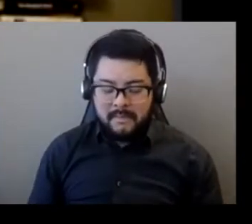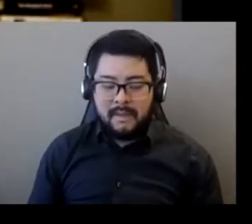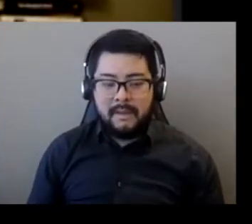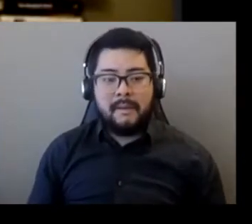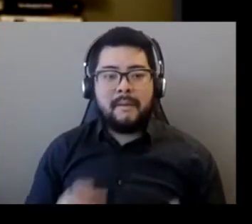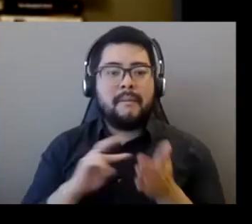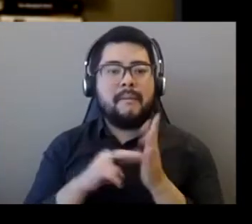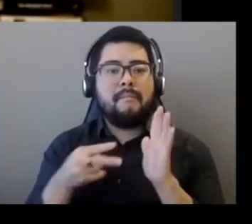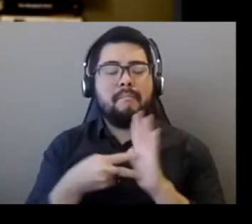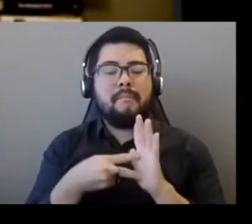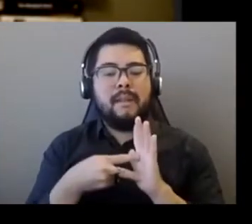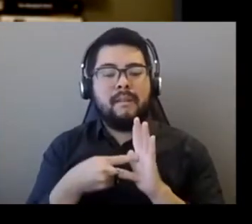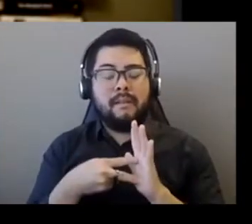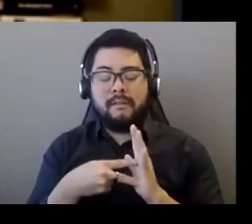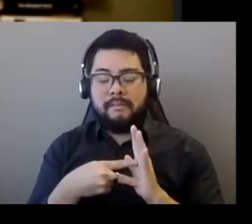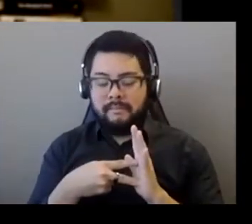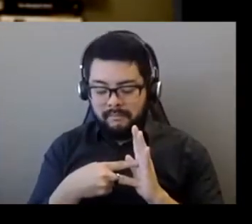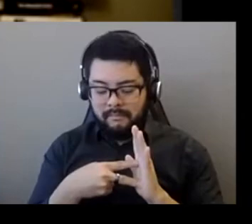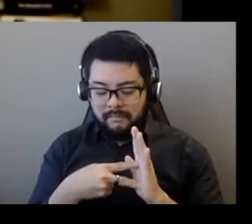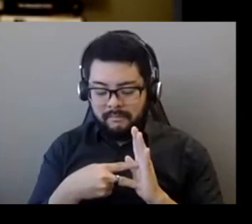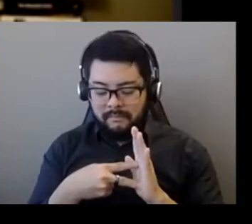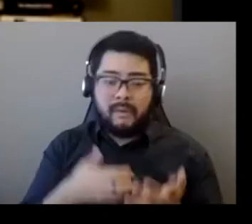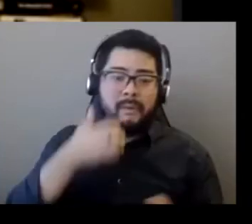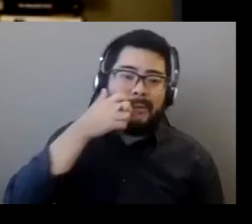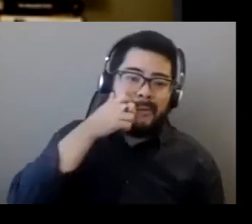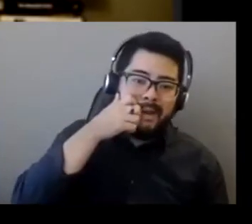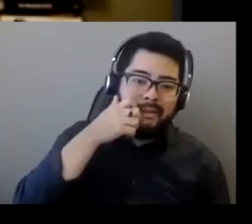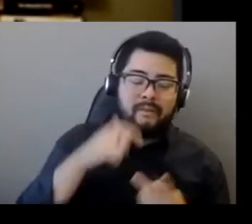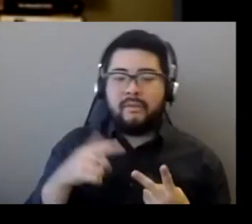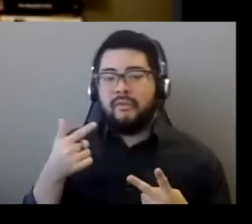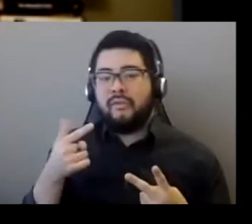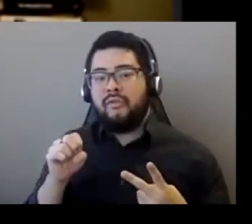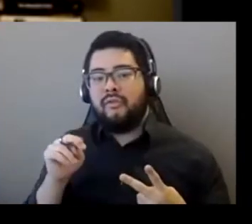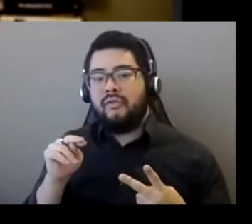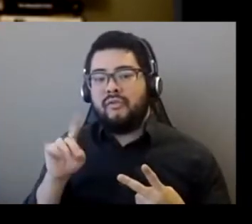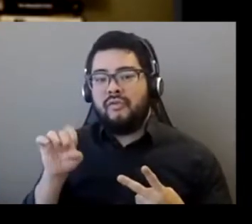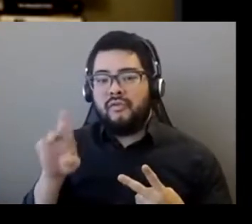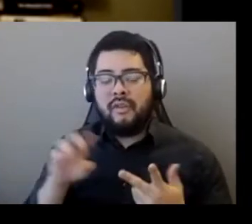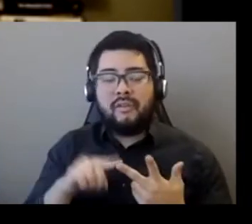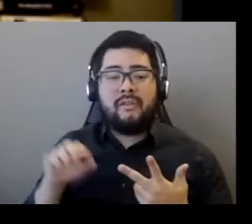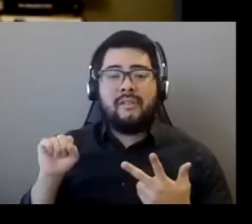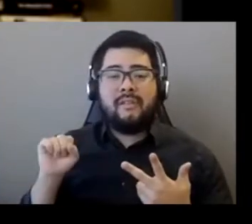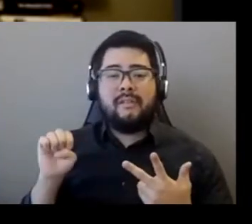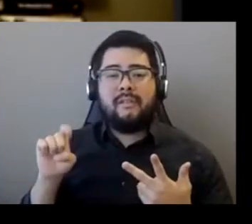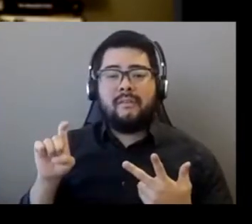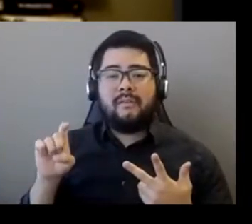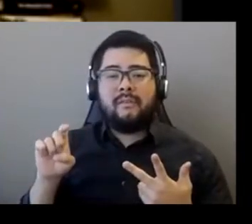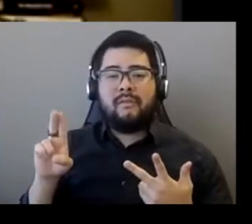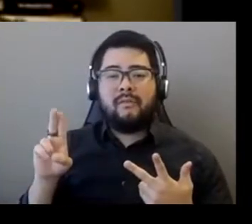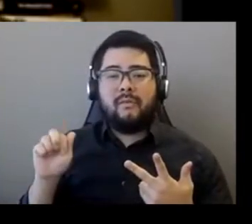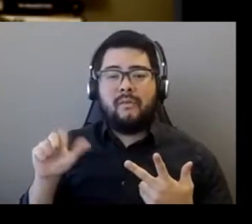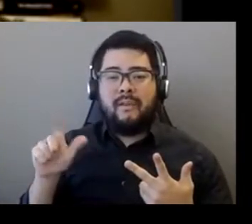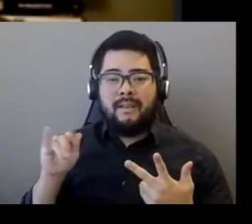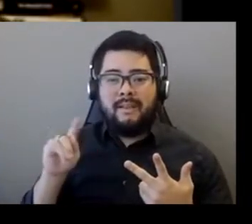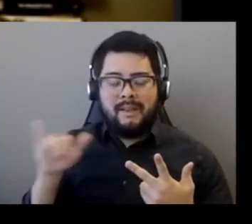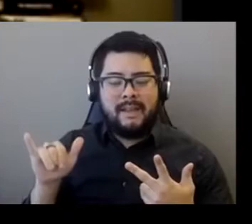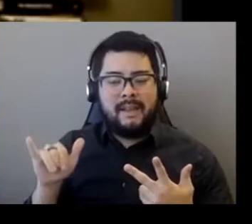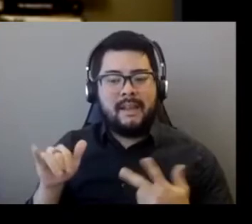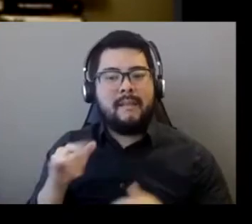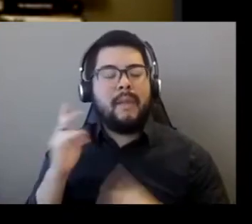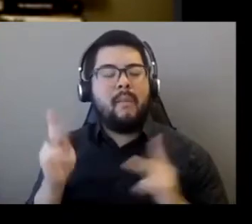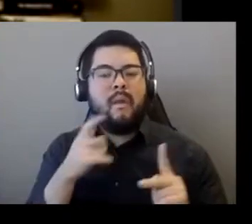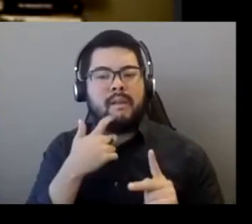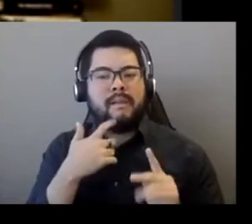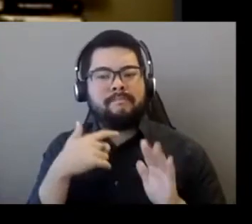of on the flanks of race or gender or sexuality, they were making dignity claims. They were not